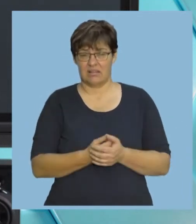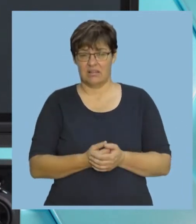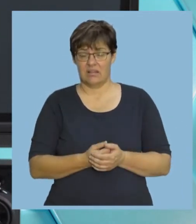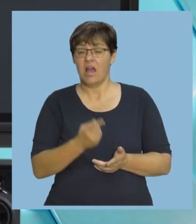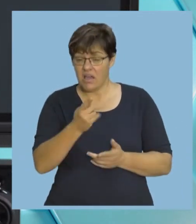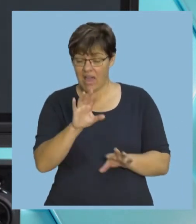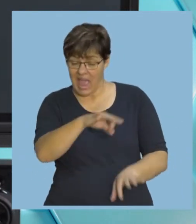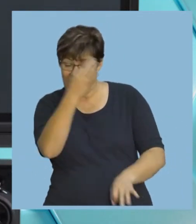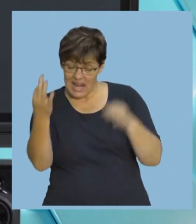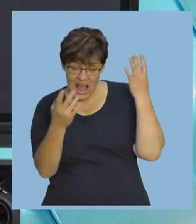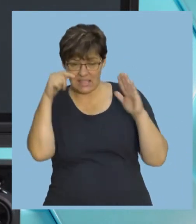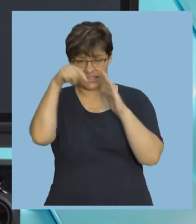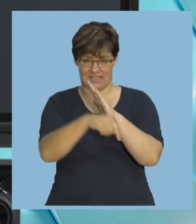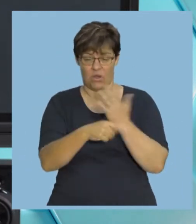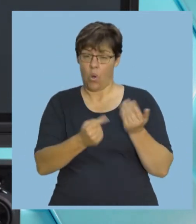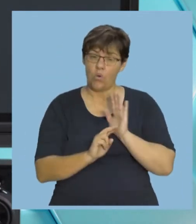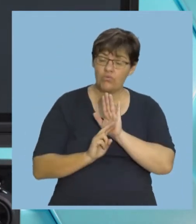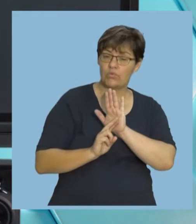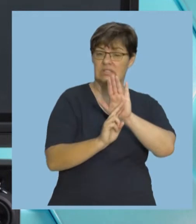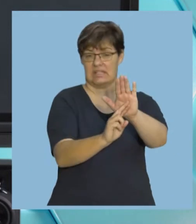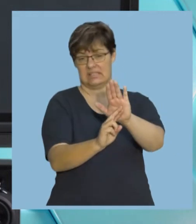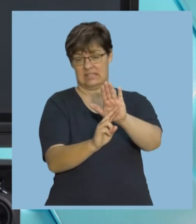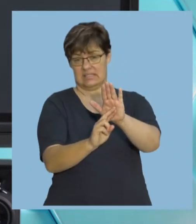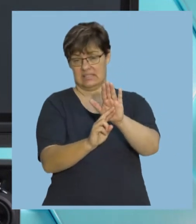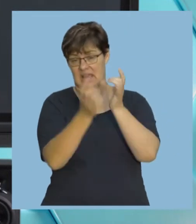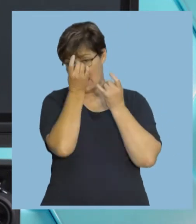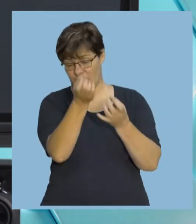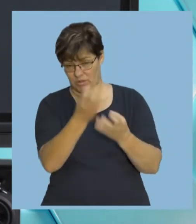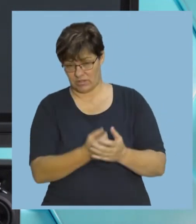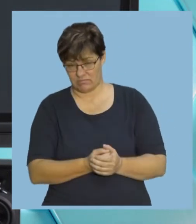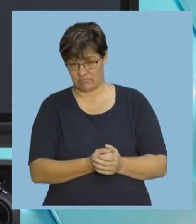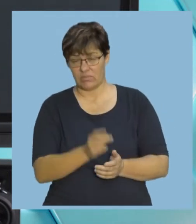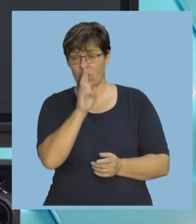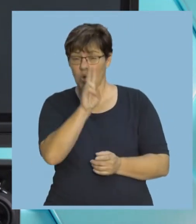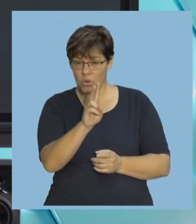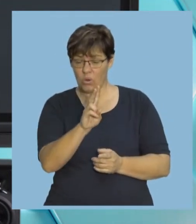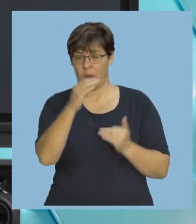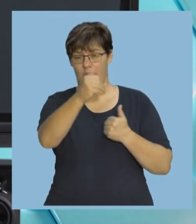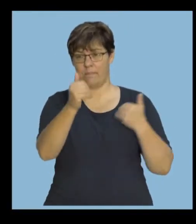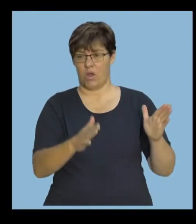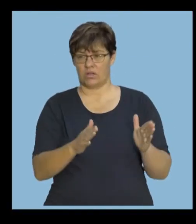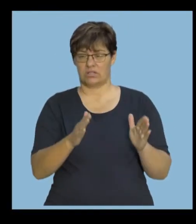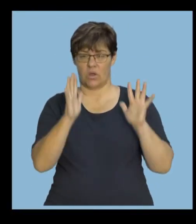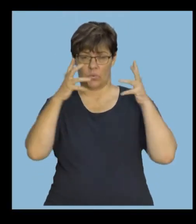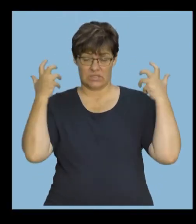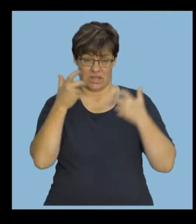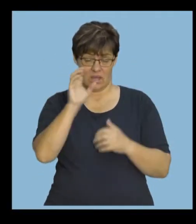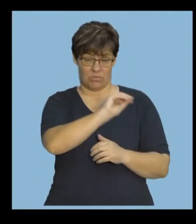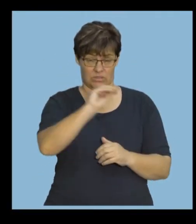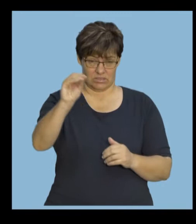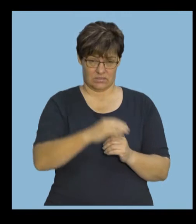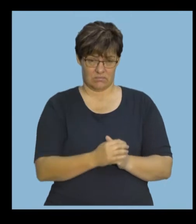okay, unless you analyze that or represent the data. So let's look at the box and whisker.